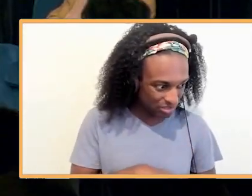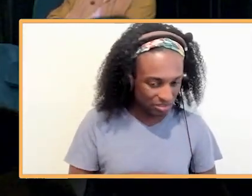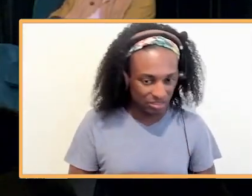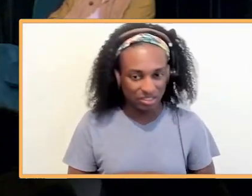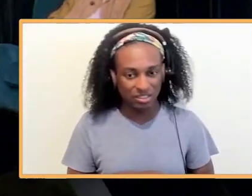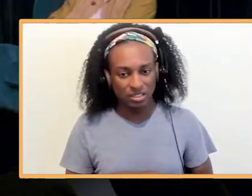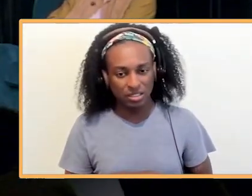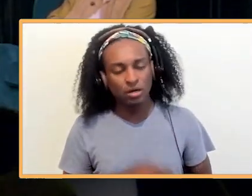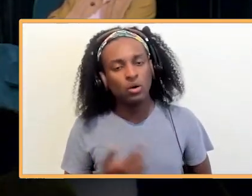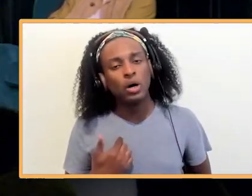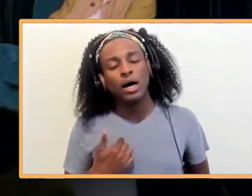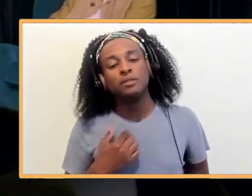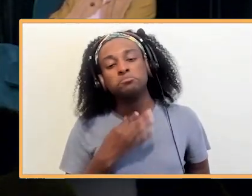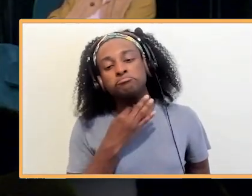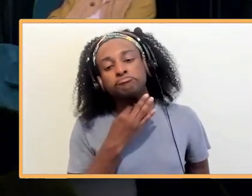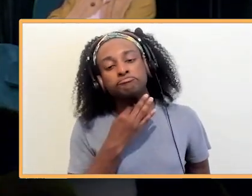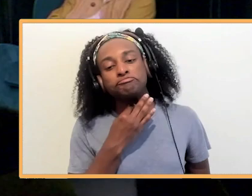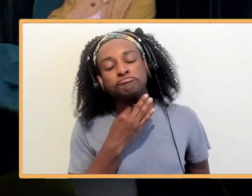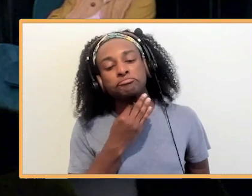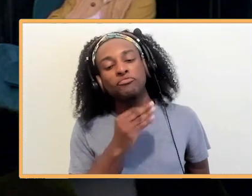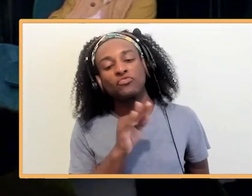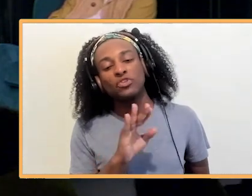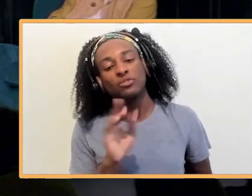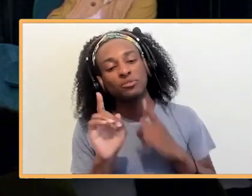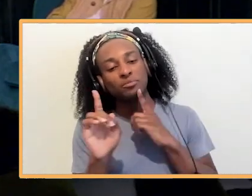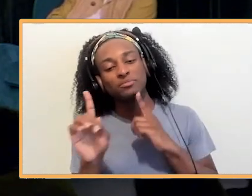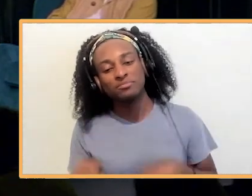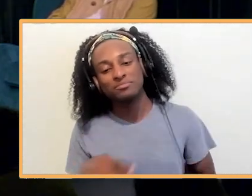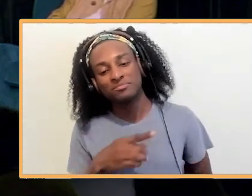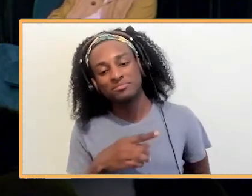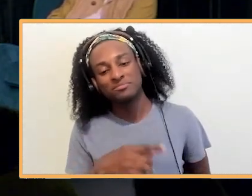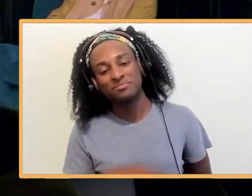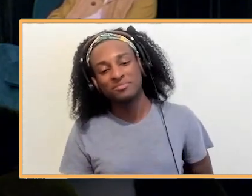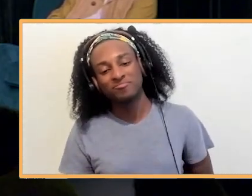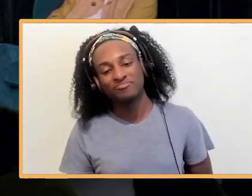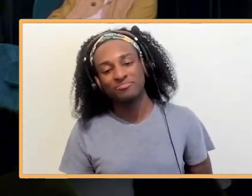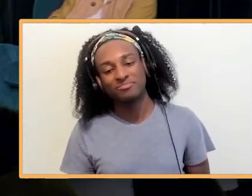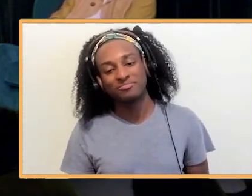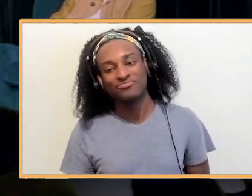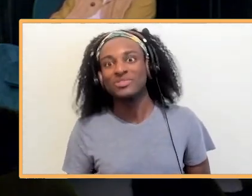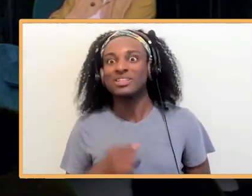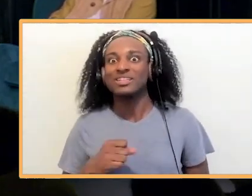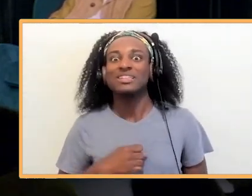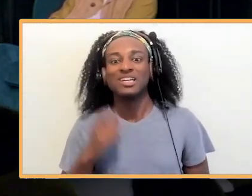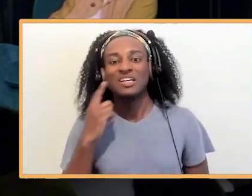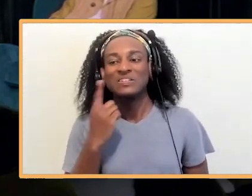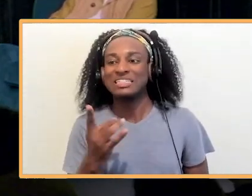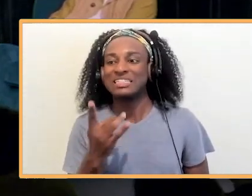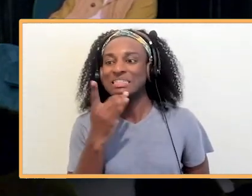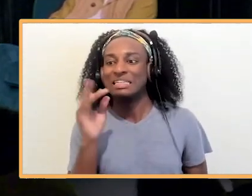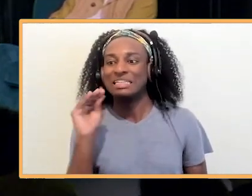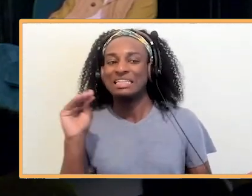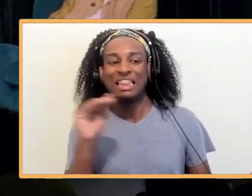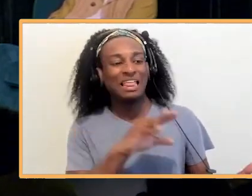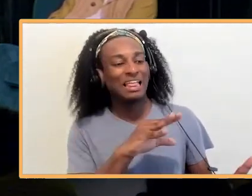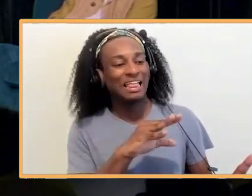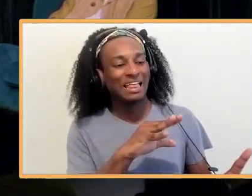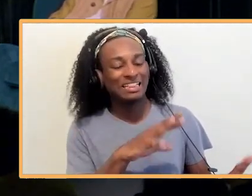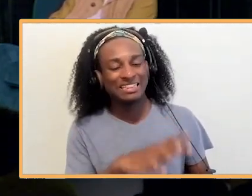I'd be very curious about your answer on this. Sorry to put you on the spot. I